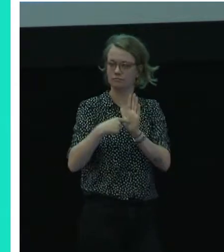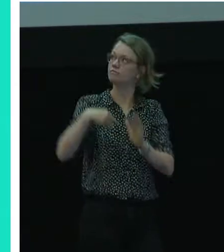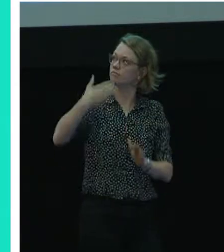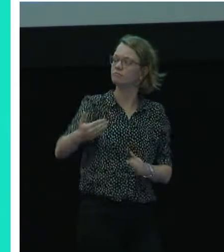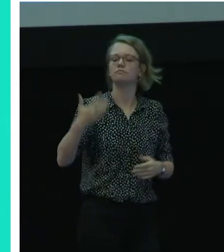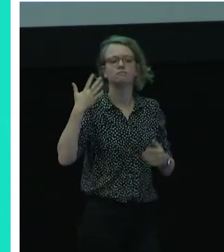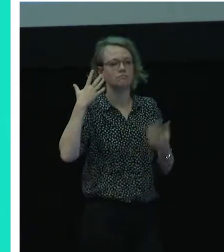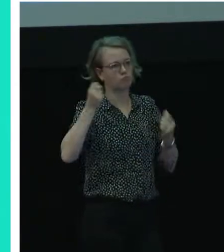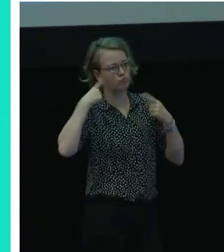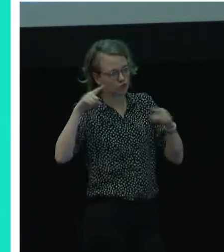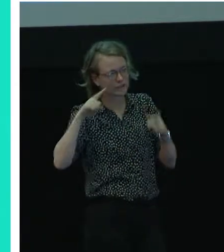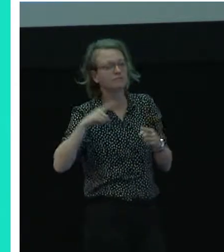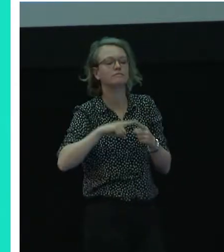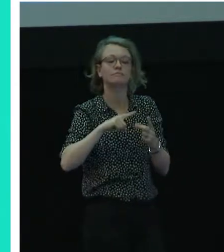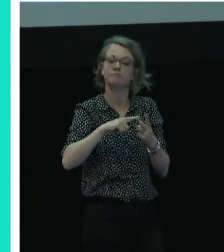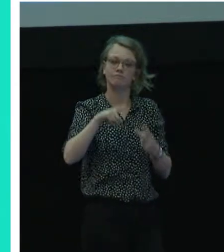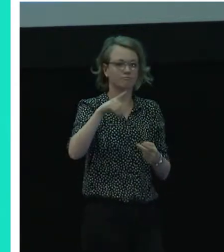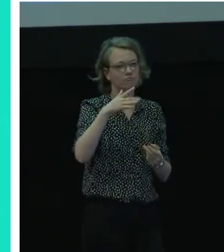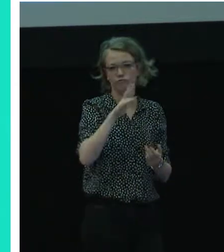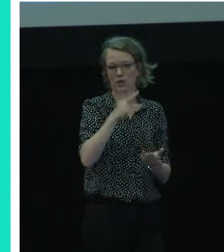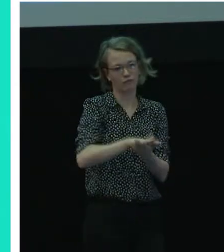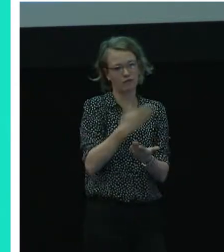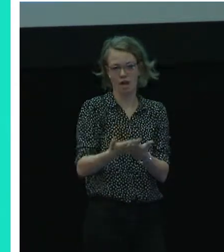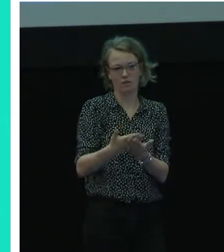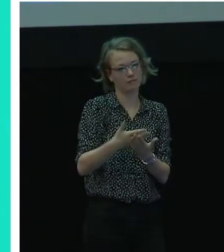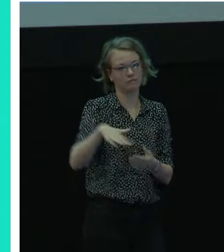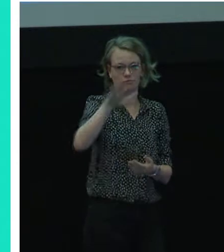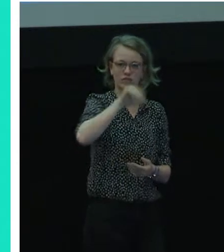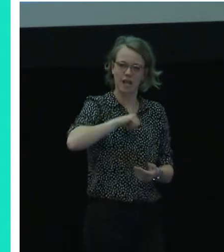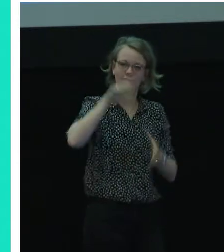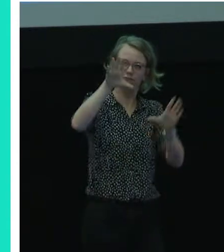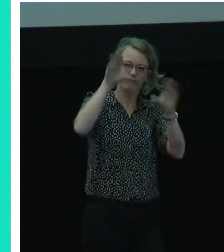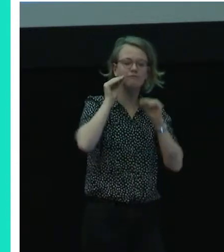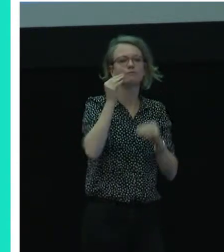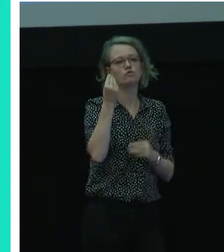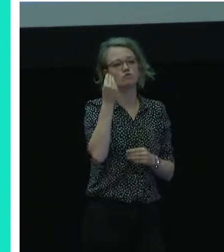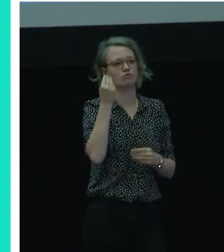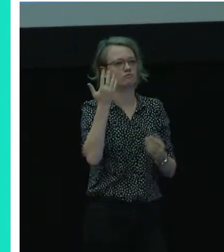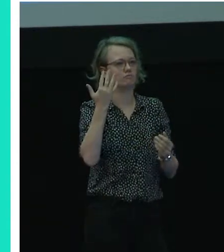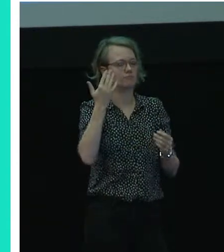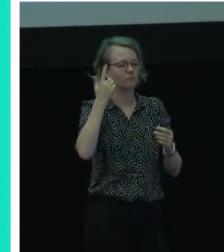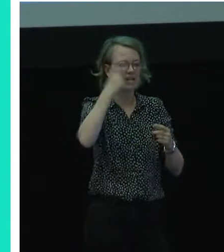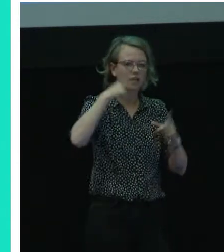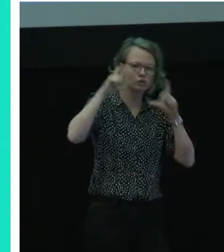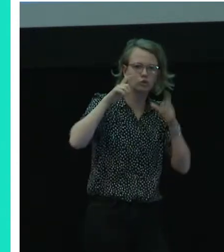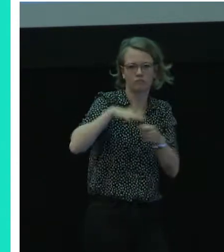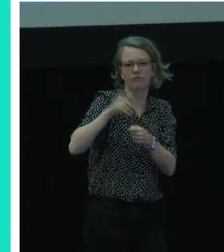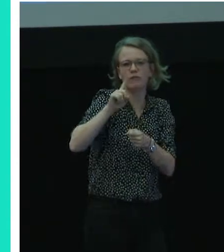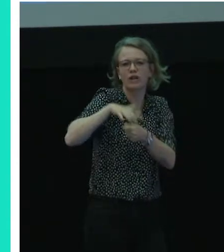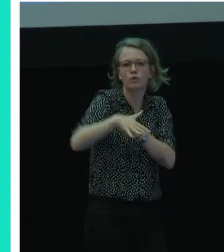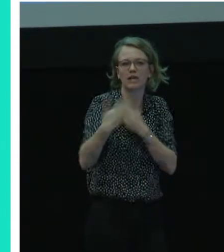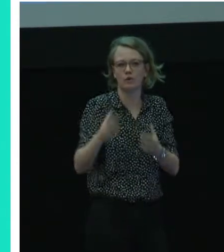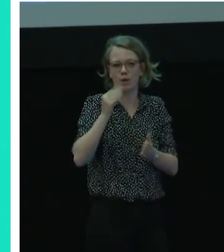I just want to show you a clip. There's some music there. We won't have it interpreted. It's up to you to